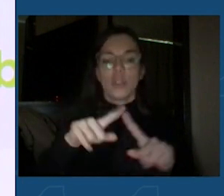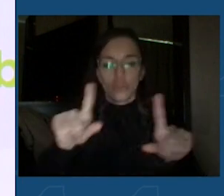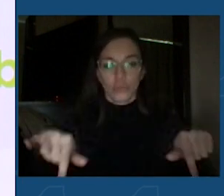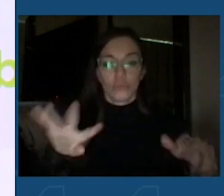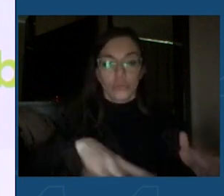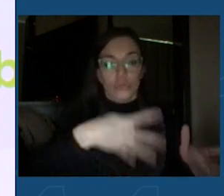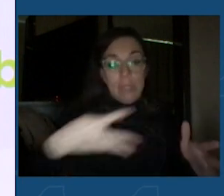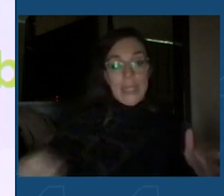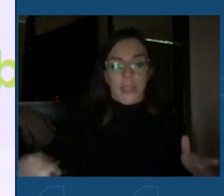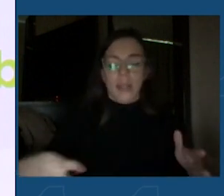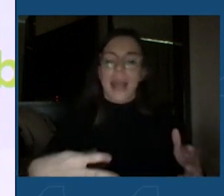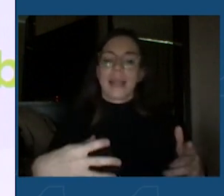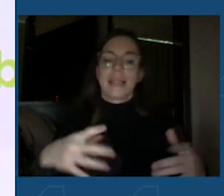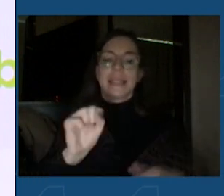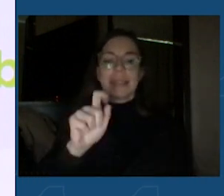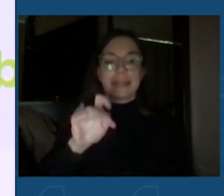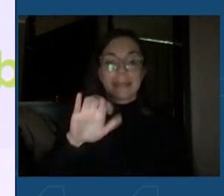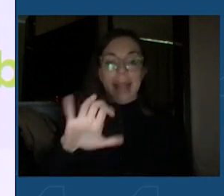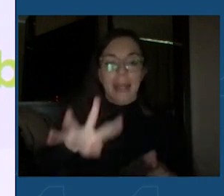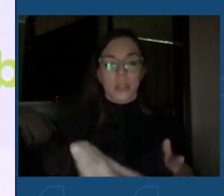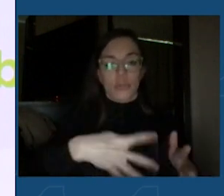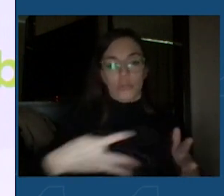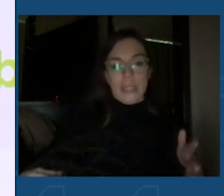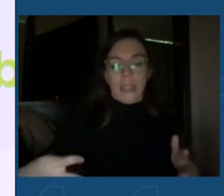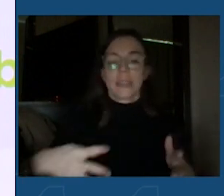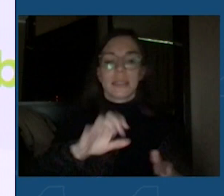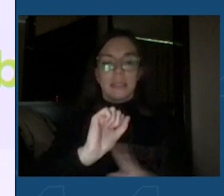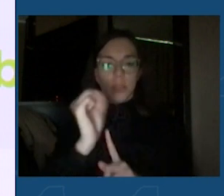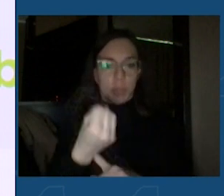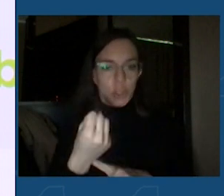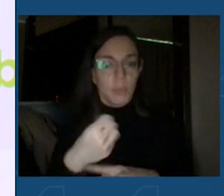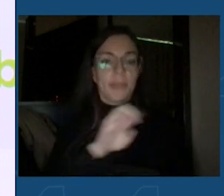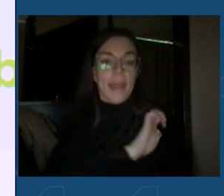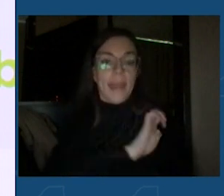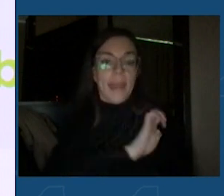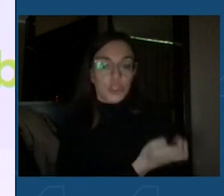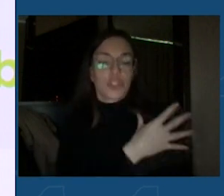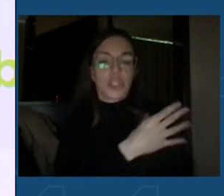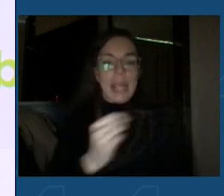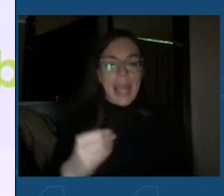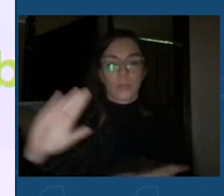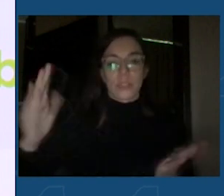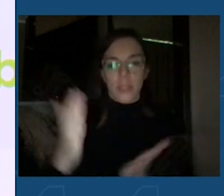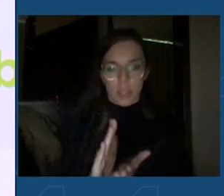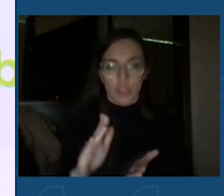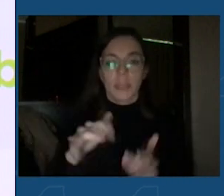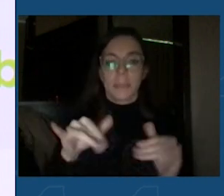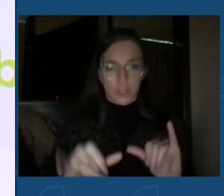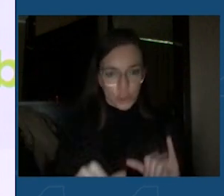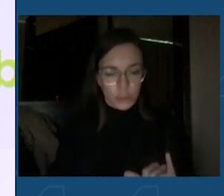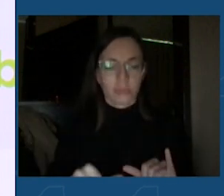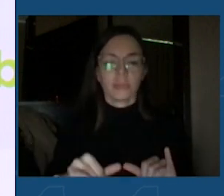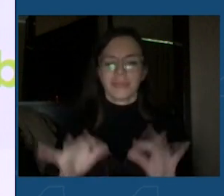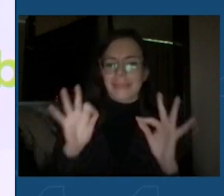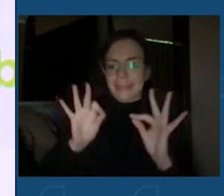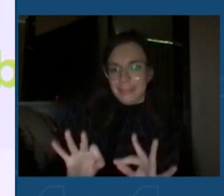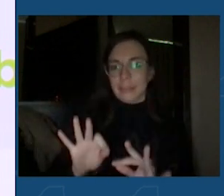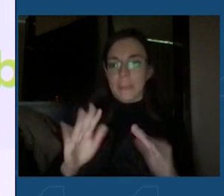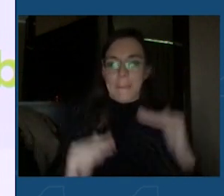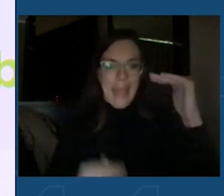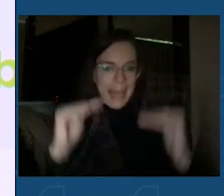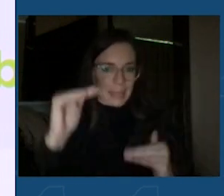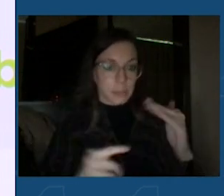grid scenarios against packages of energy and emission reduction measures to determine the ideal balance between cost and